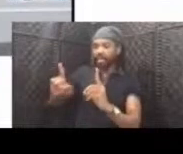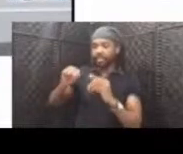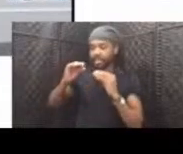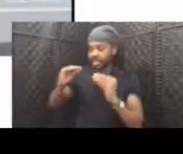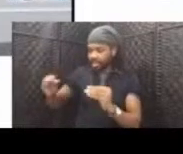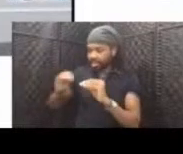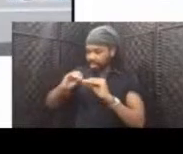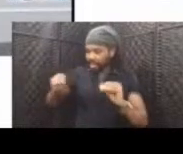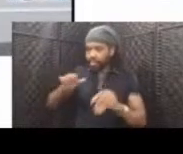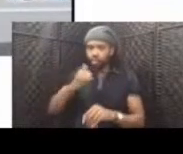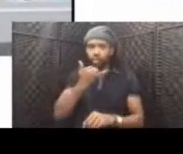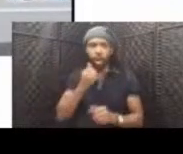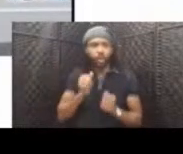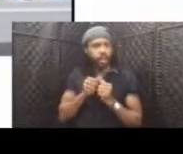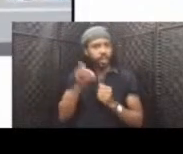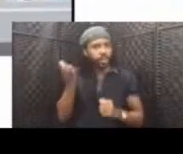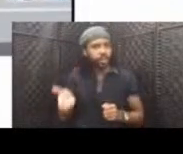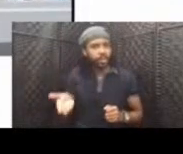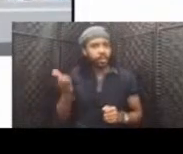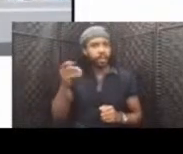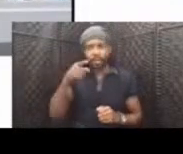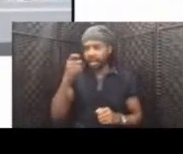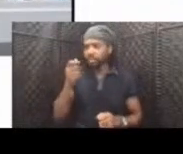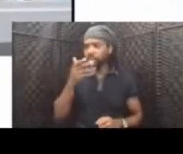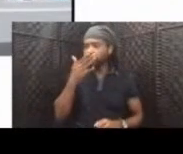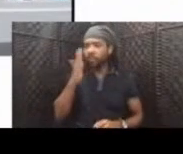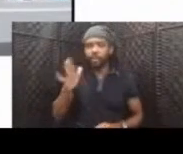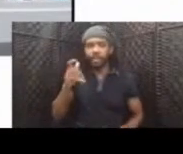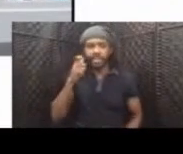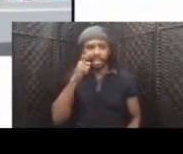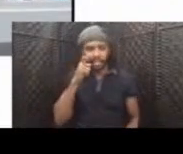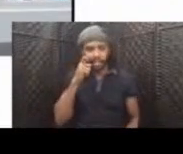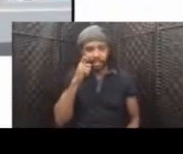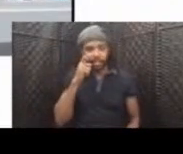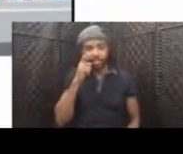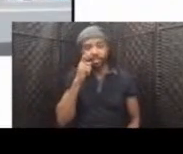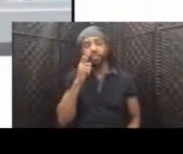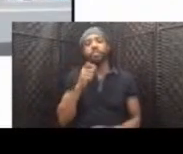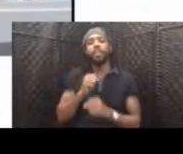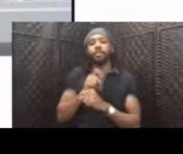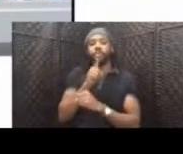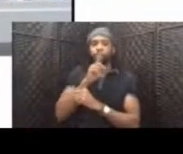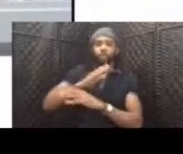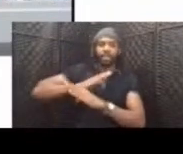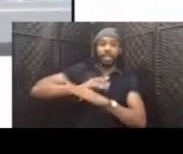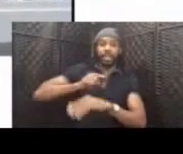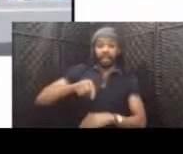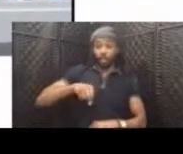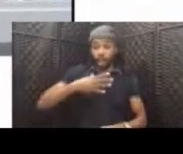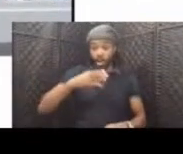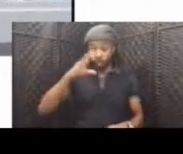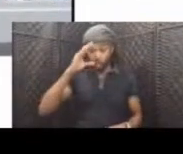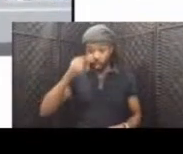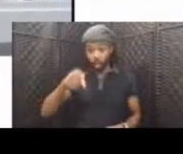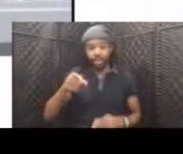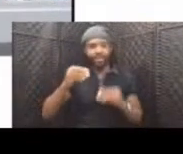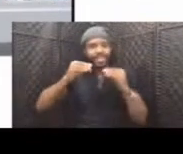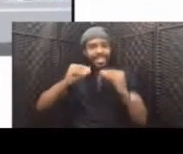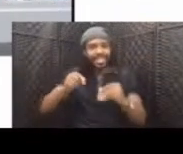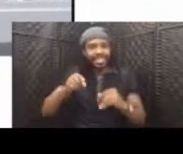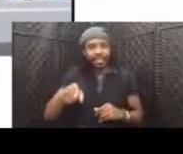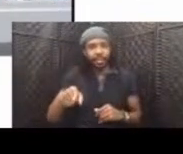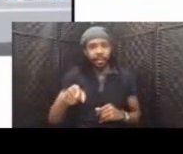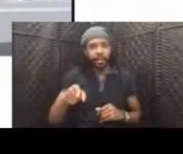wrong with her because of the color of her skin. To protect that white boy is to teach him